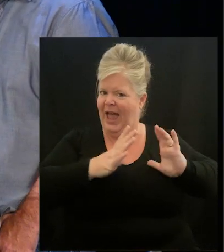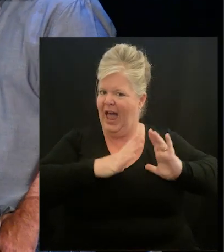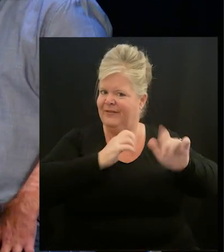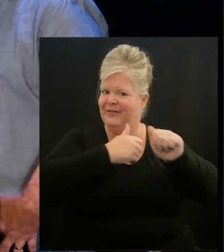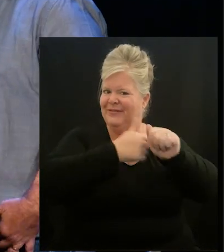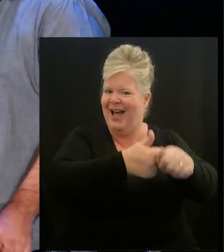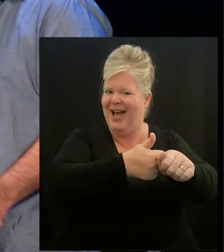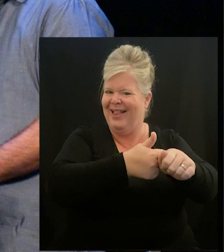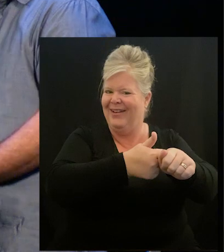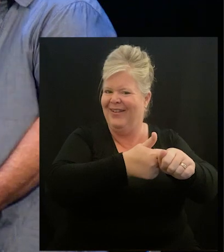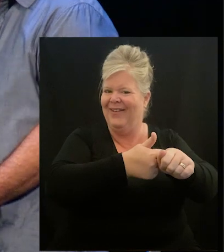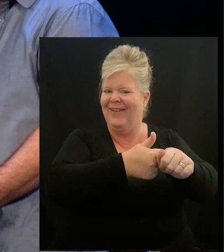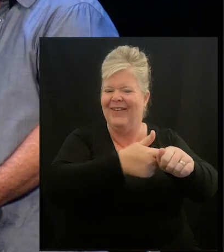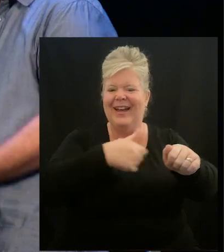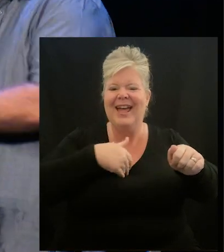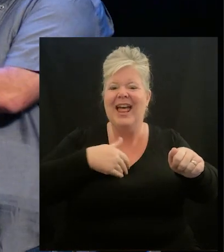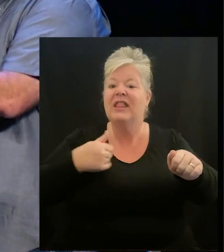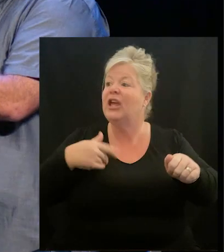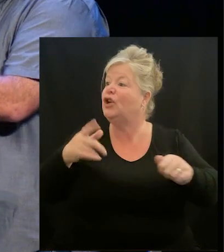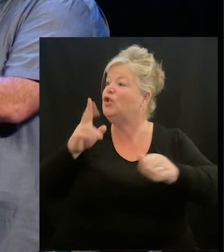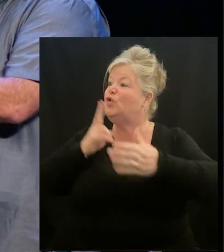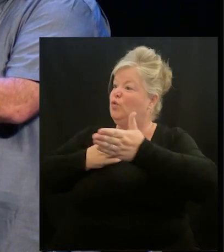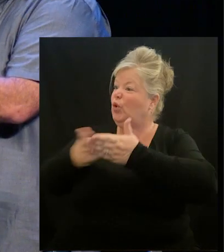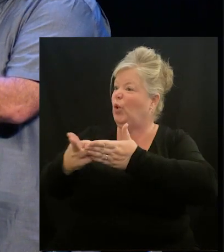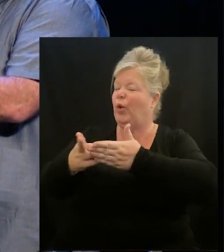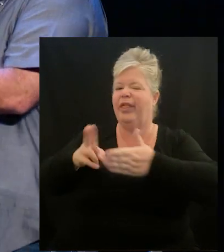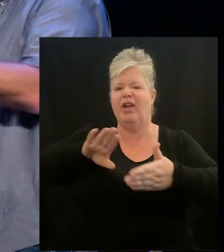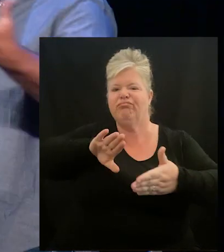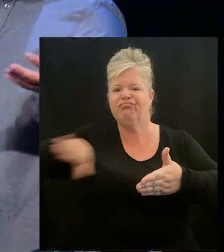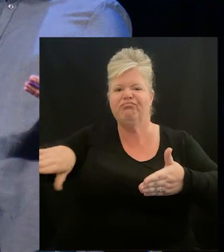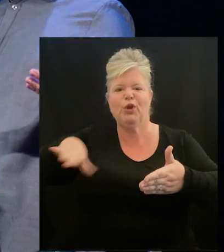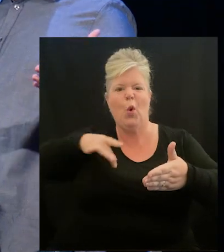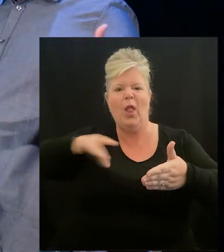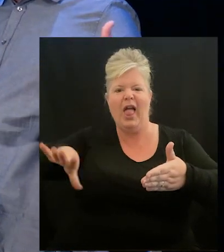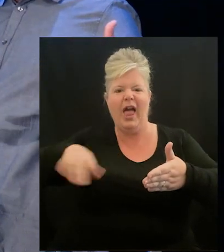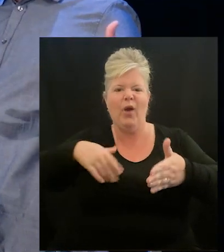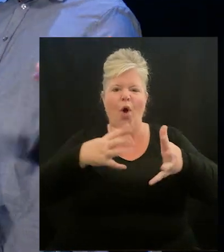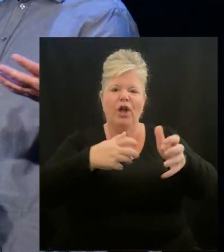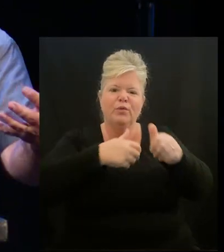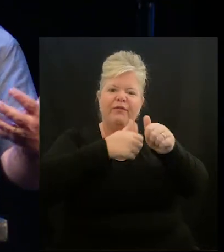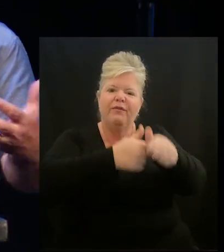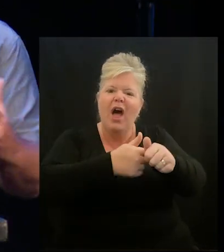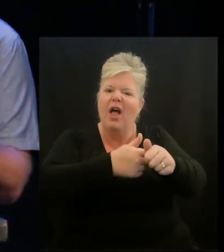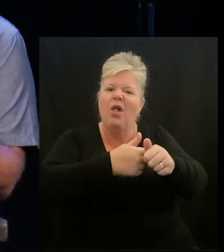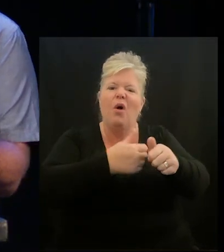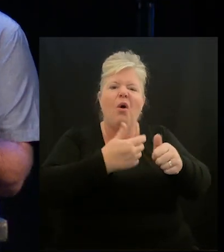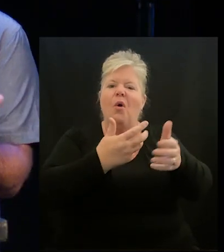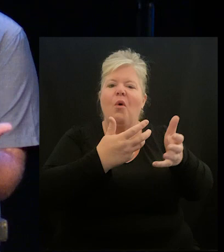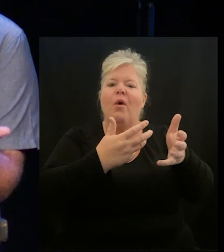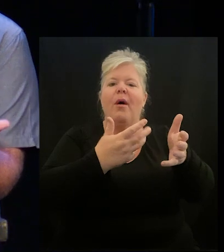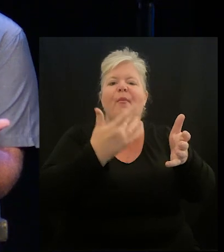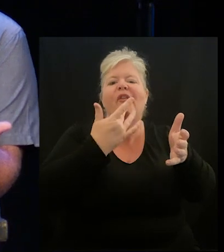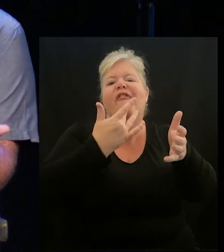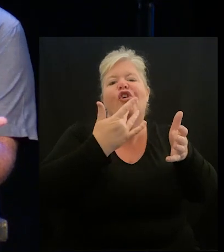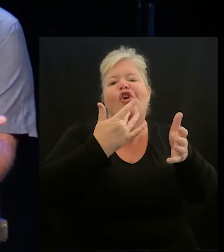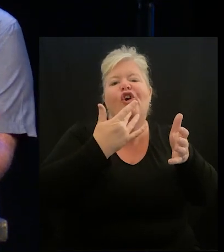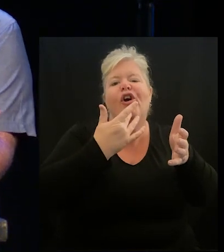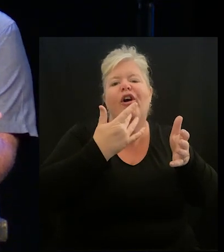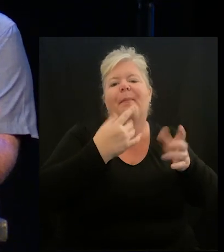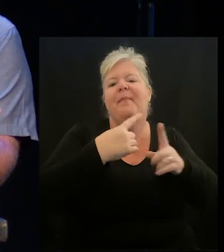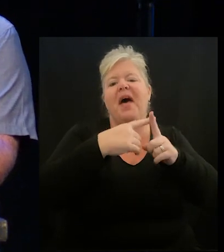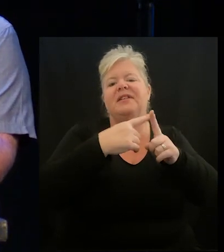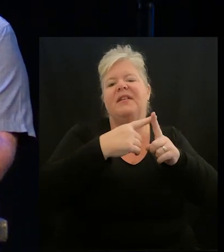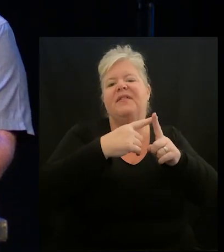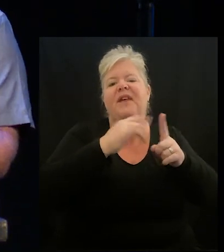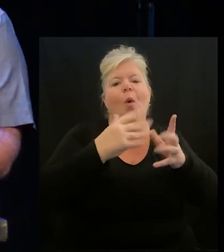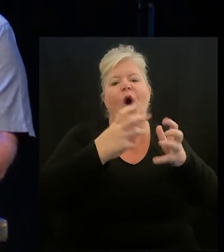turn aside to myths." So we see that in the natural realm, but even sometimes when